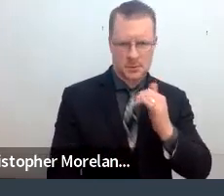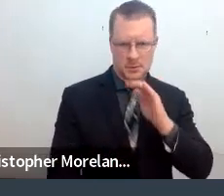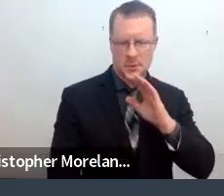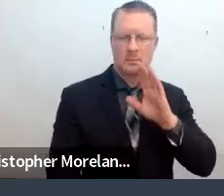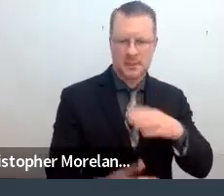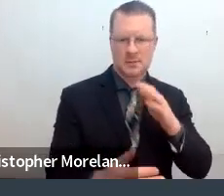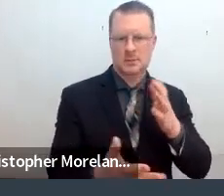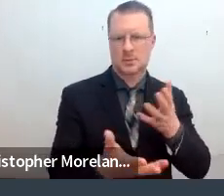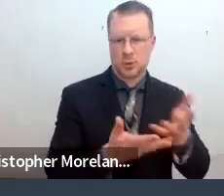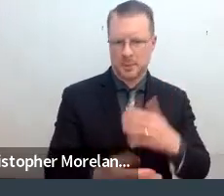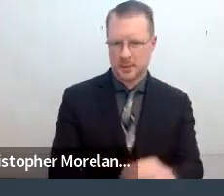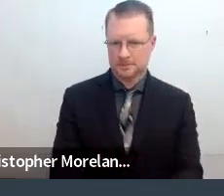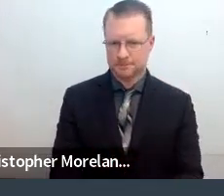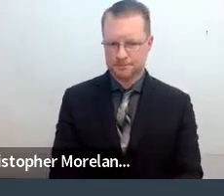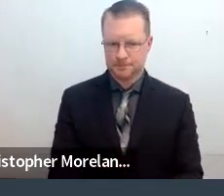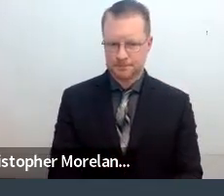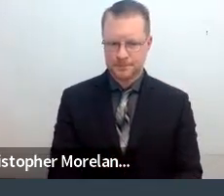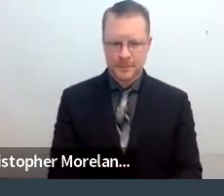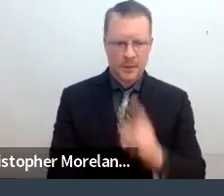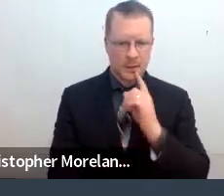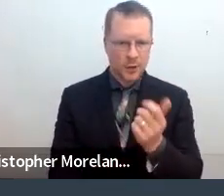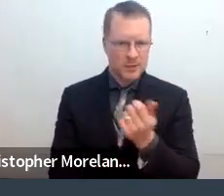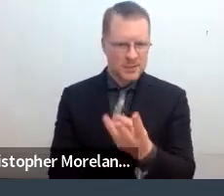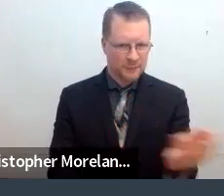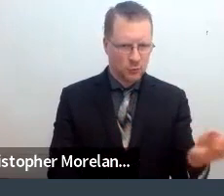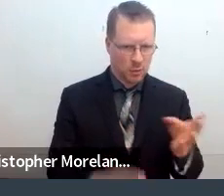So how do we address mistreatment?